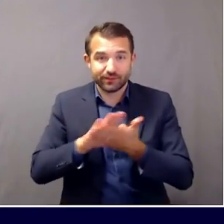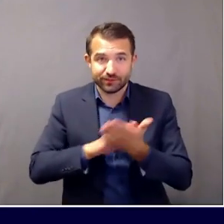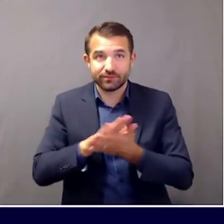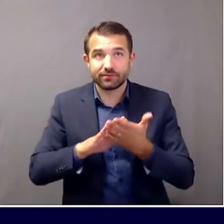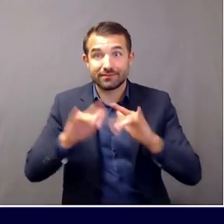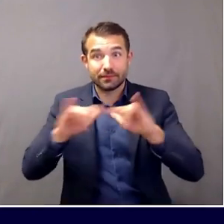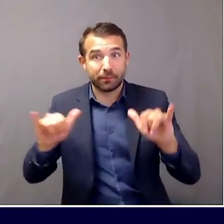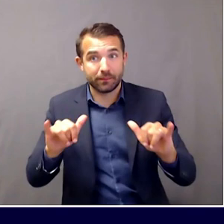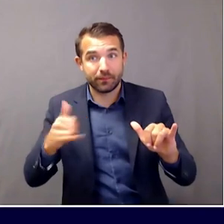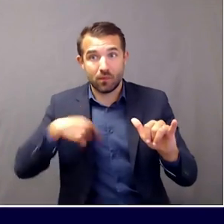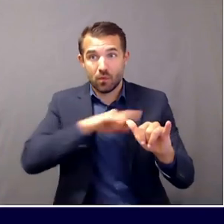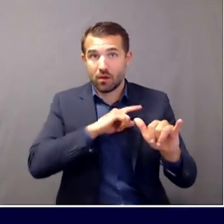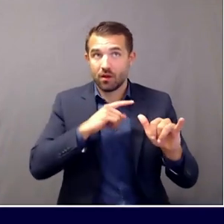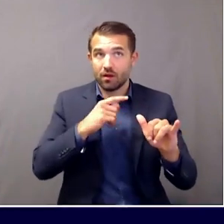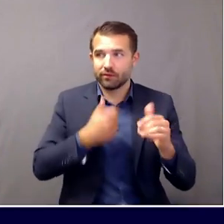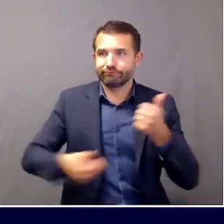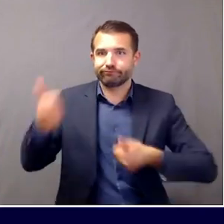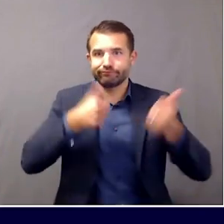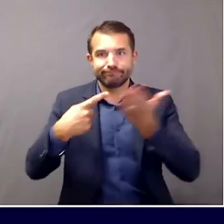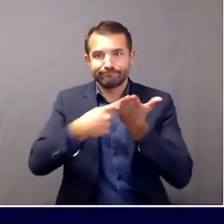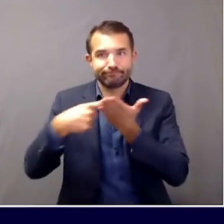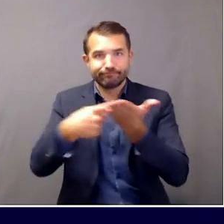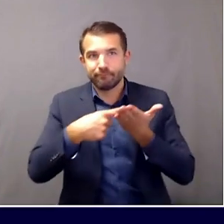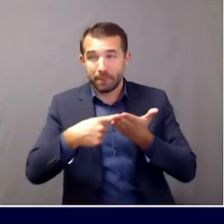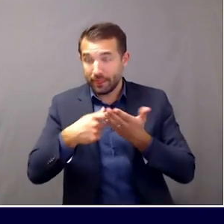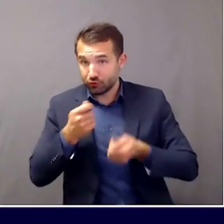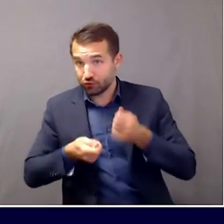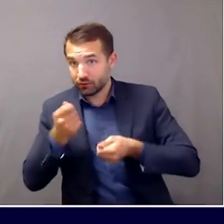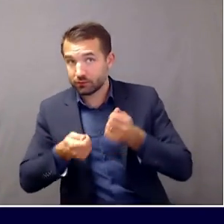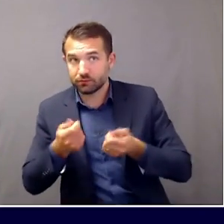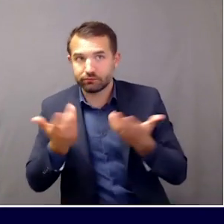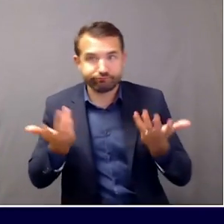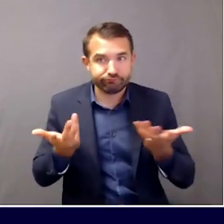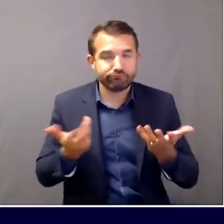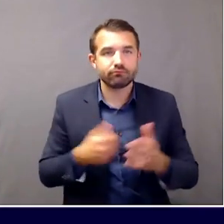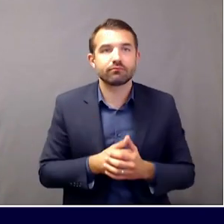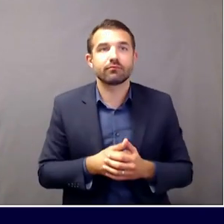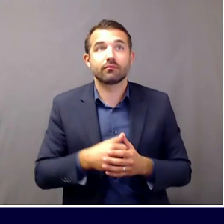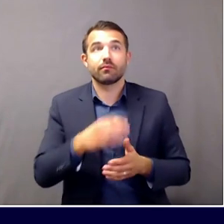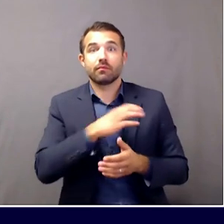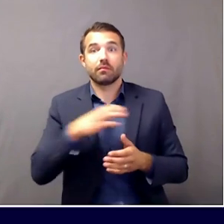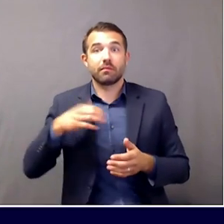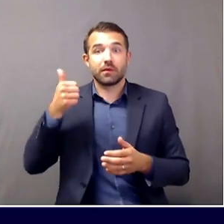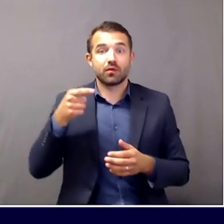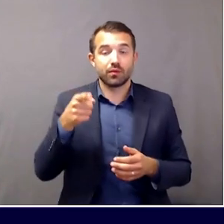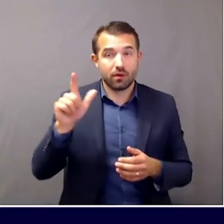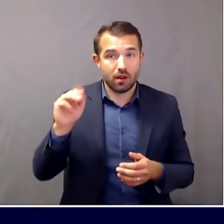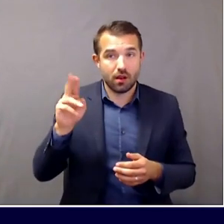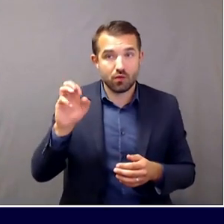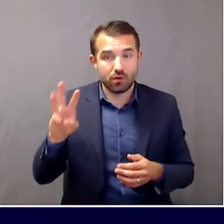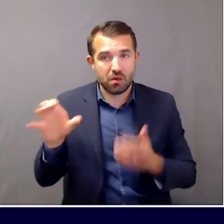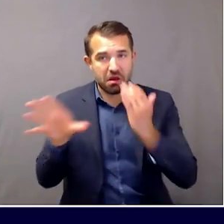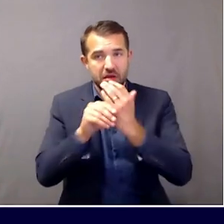discussions happening, but we should start with the things that we can do today. Commissioner? And I'll add that we have worked hard in